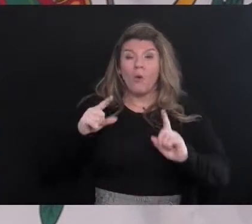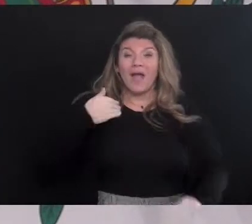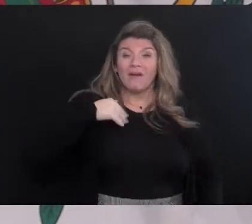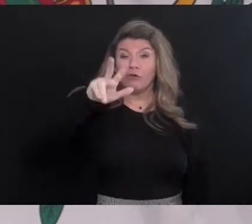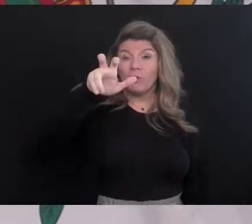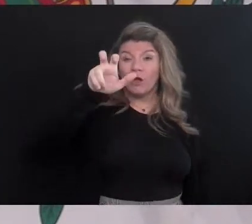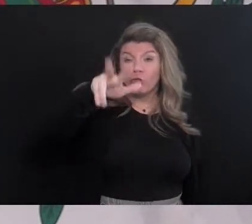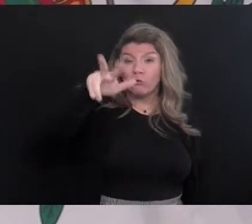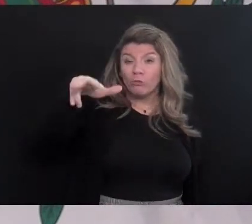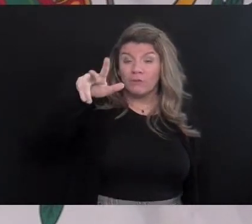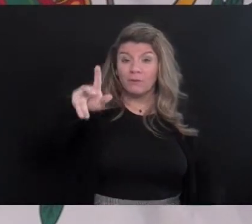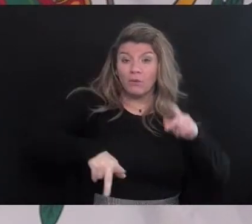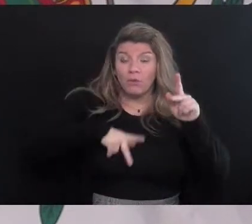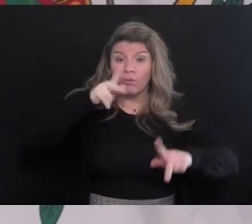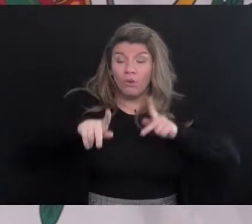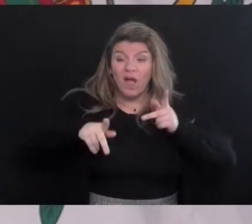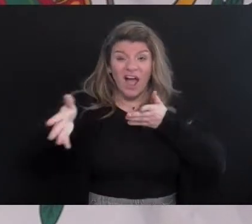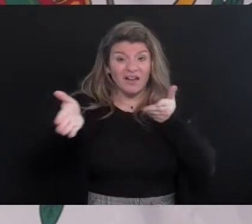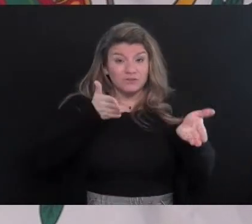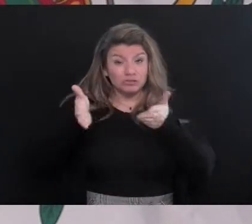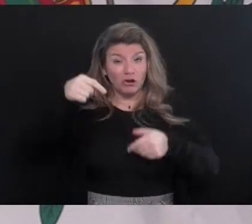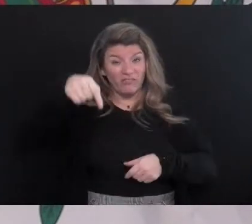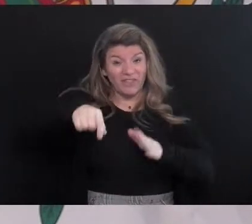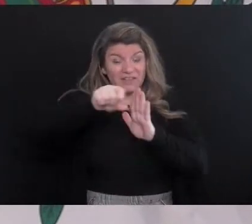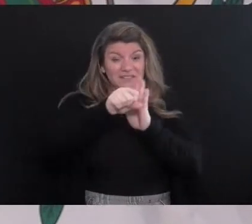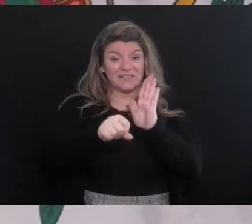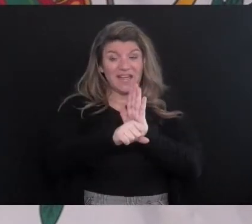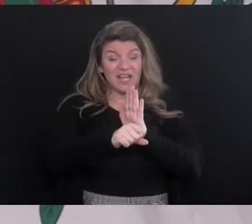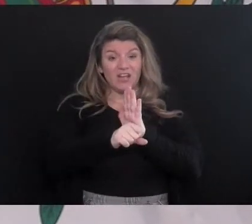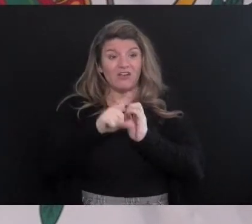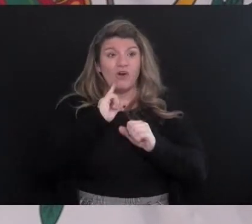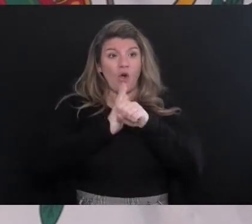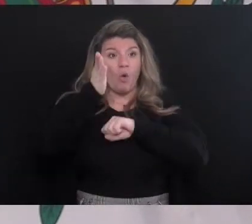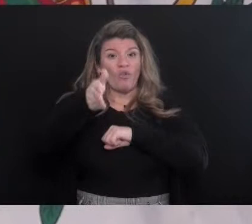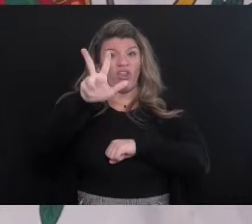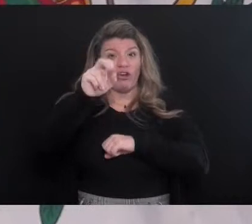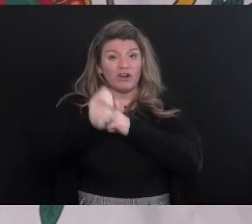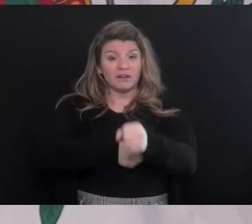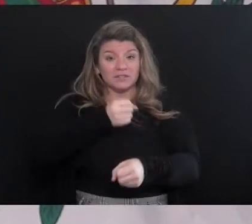333 folks have served this state for in excess of 30 years.